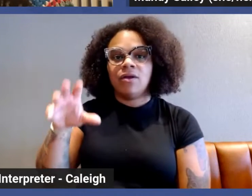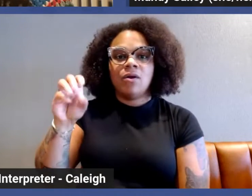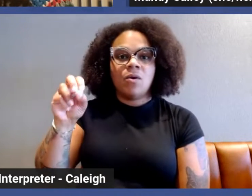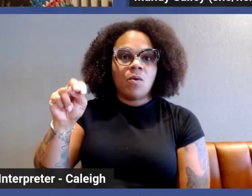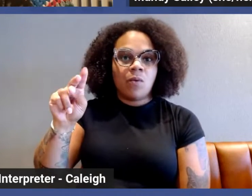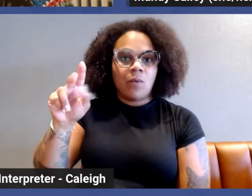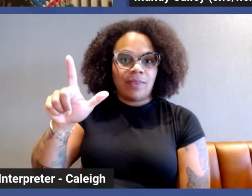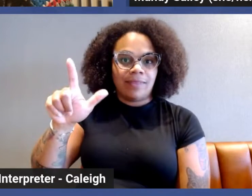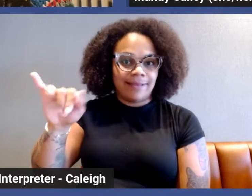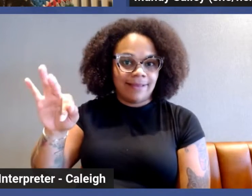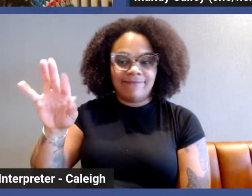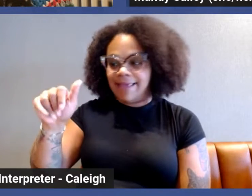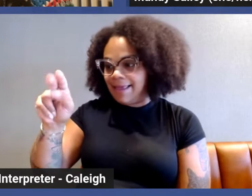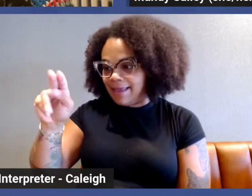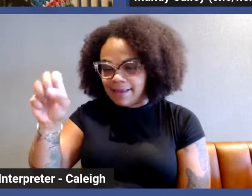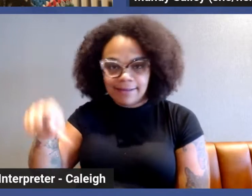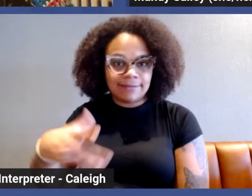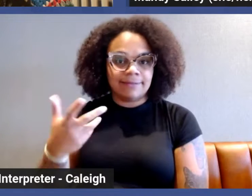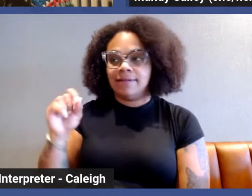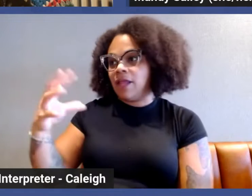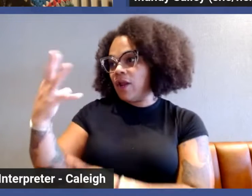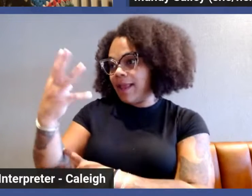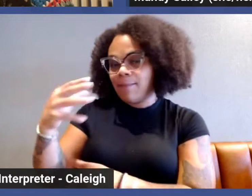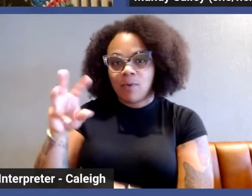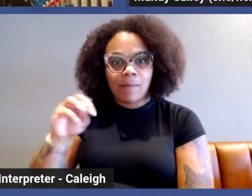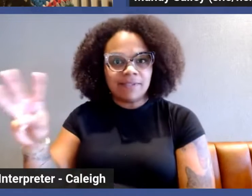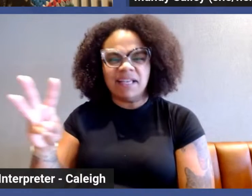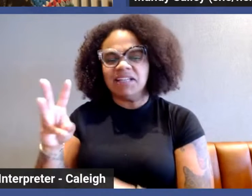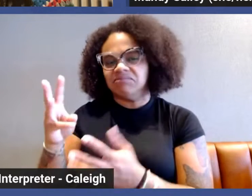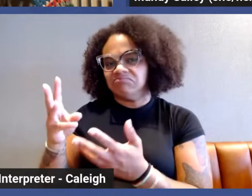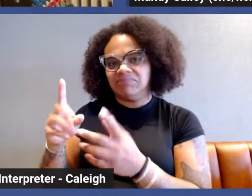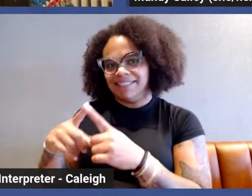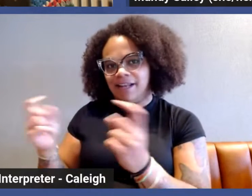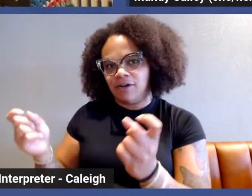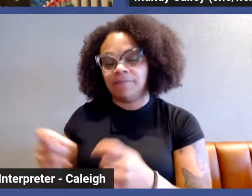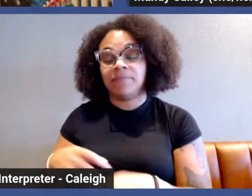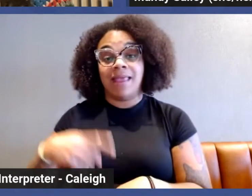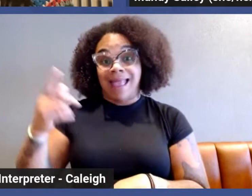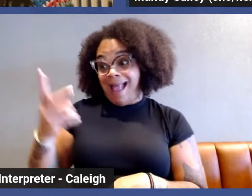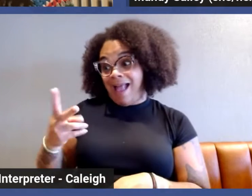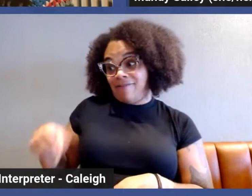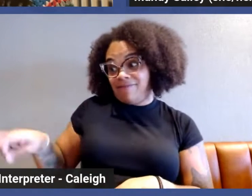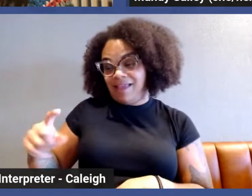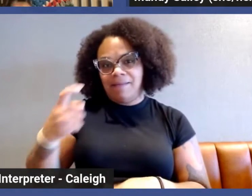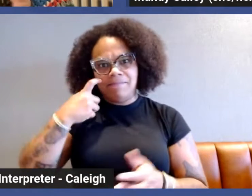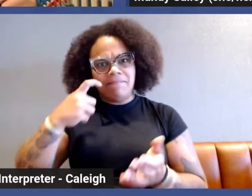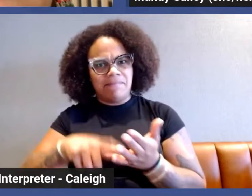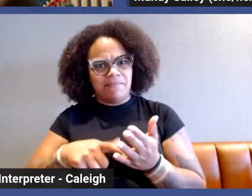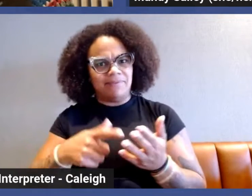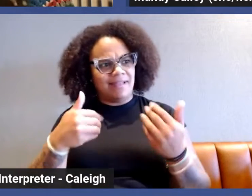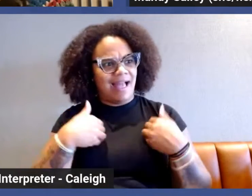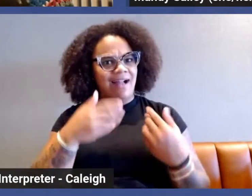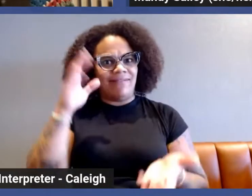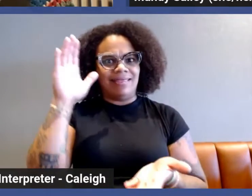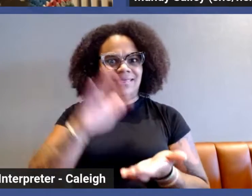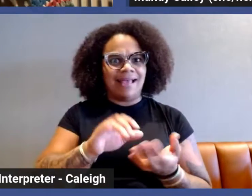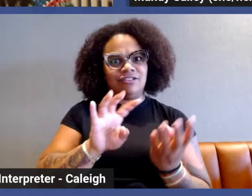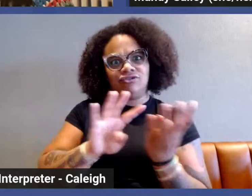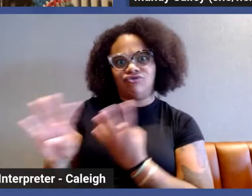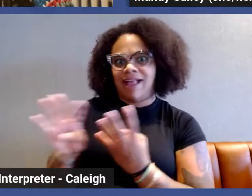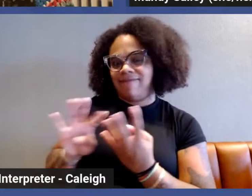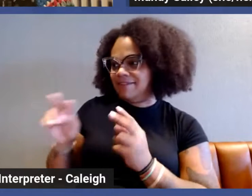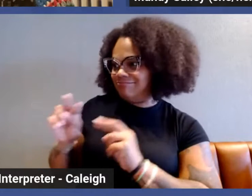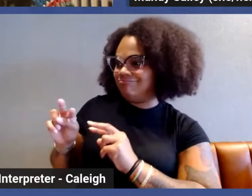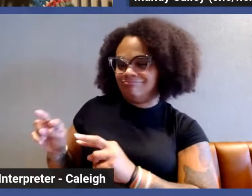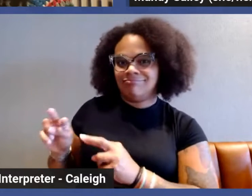And about half of the respondents did say that they were getting less traffic through Reddit now, that had been a sort of